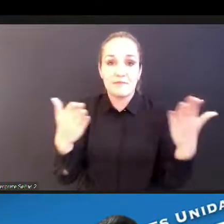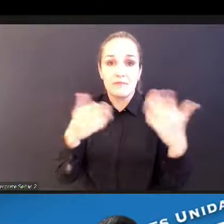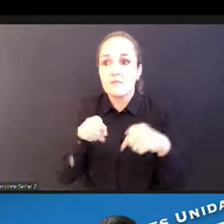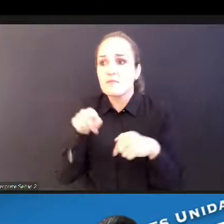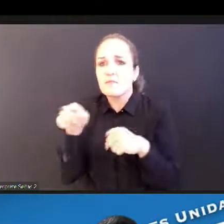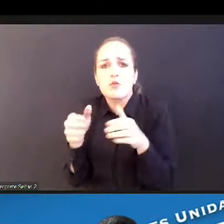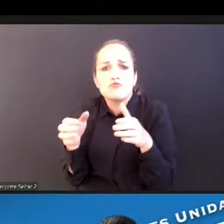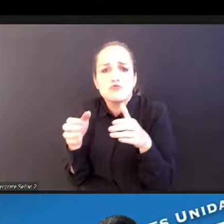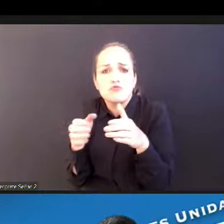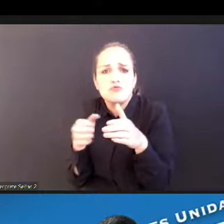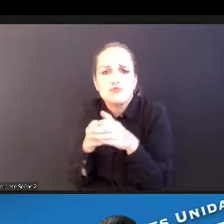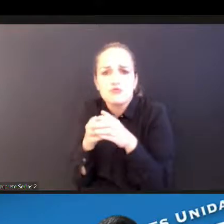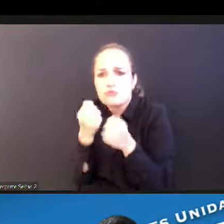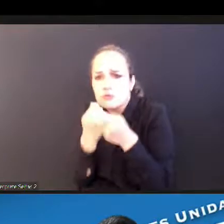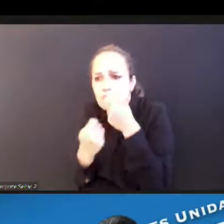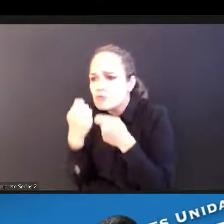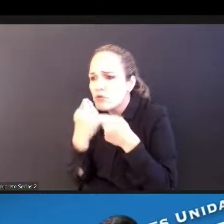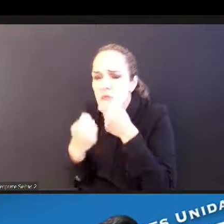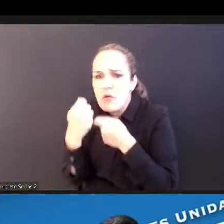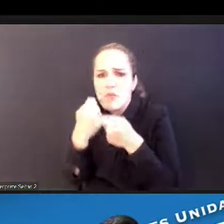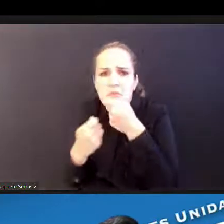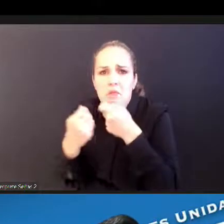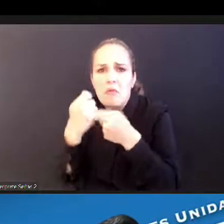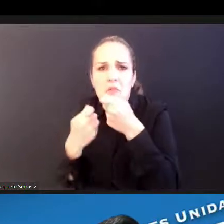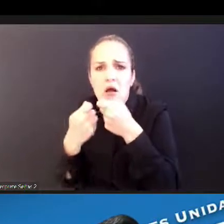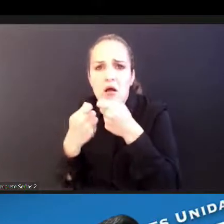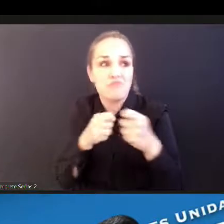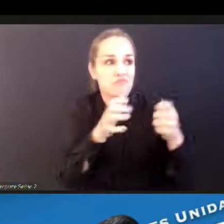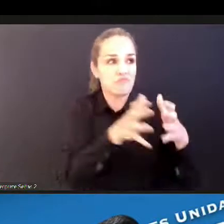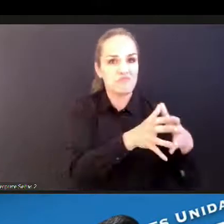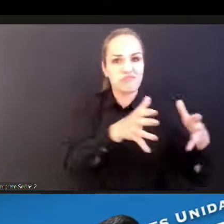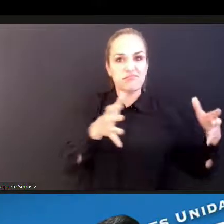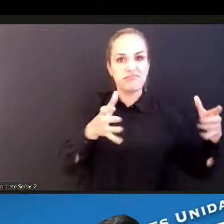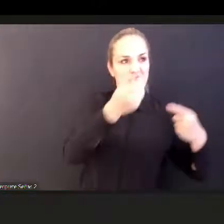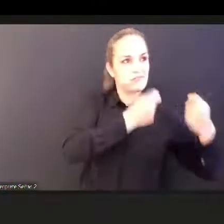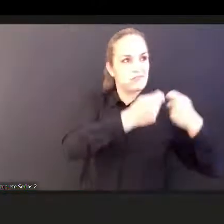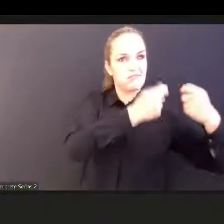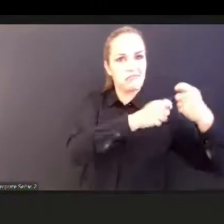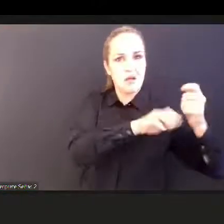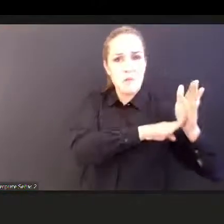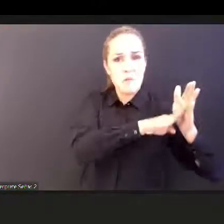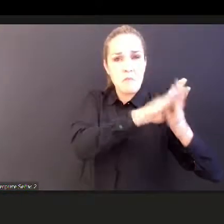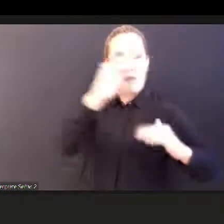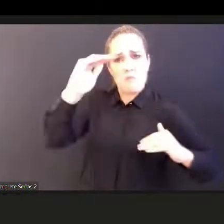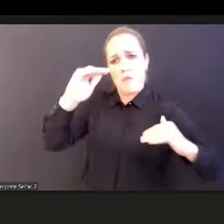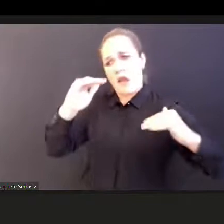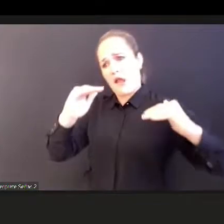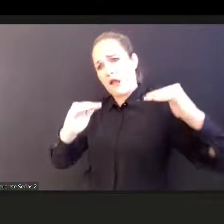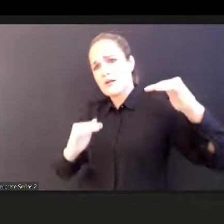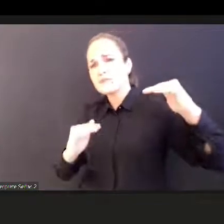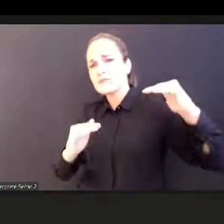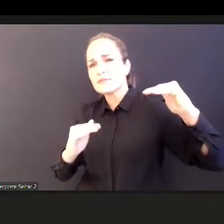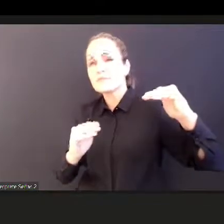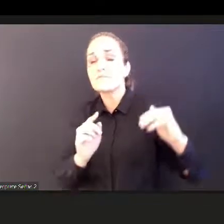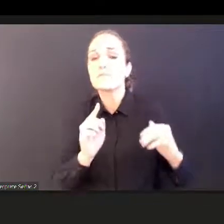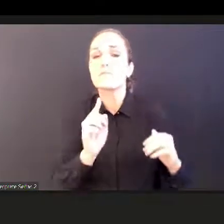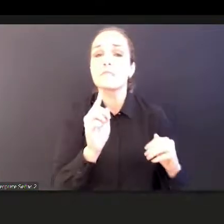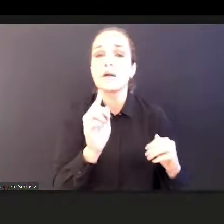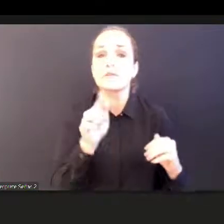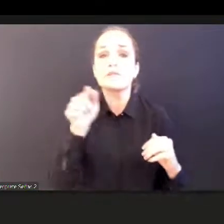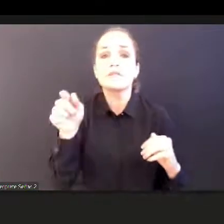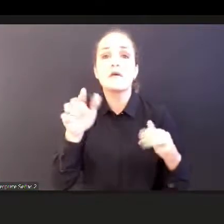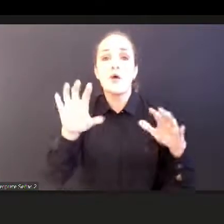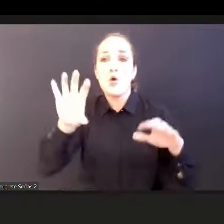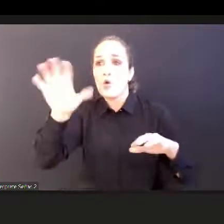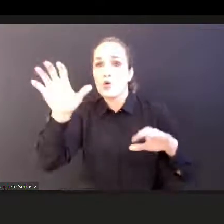difficult if you have so many countries with so many different standards. So the principles of localization, of what is